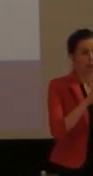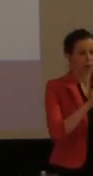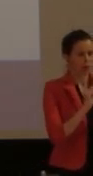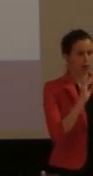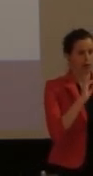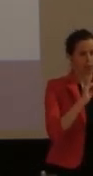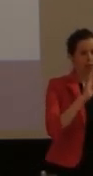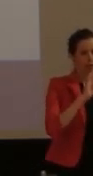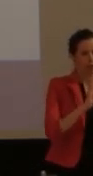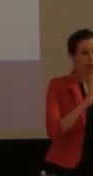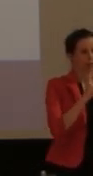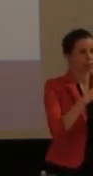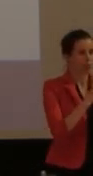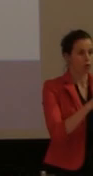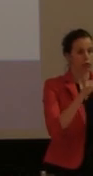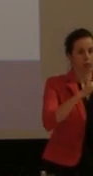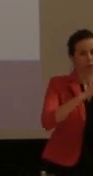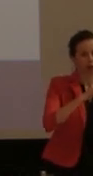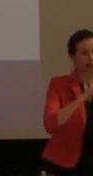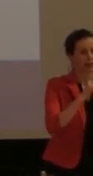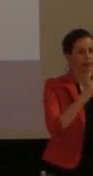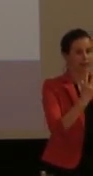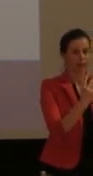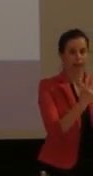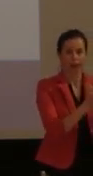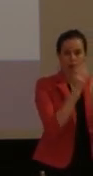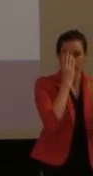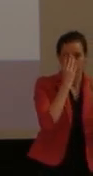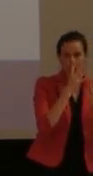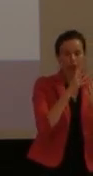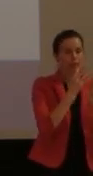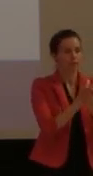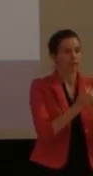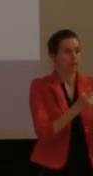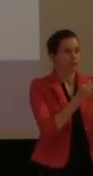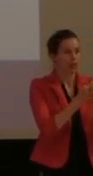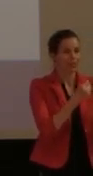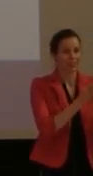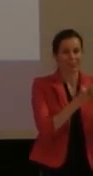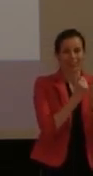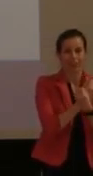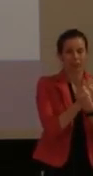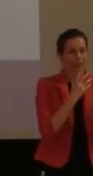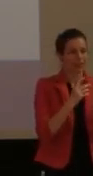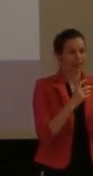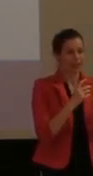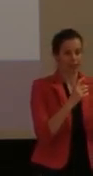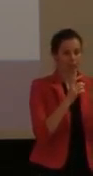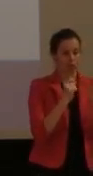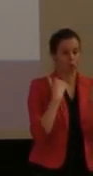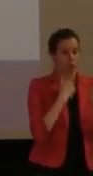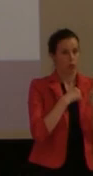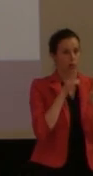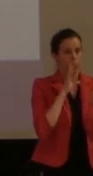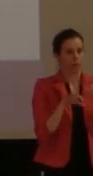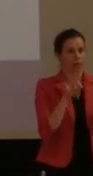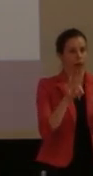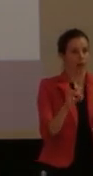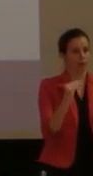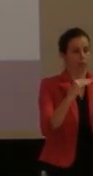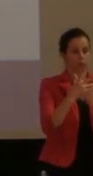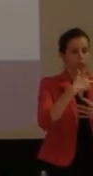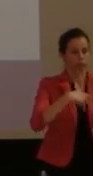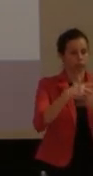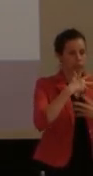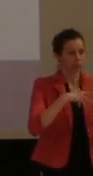training and health information, and funding and supporting us as we fund innovative engagement activities. As